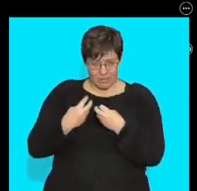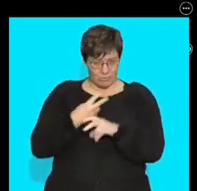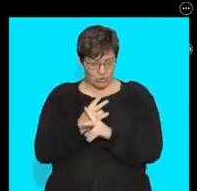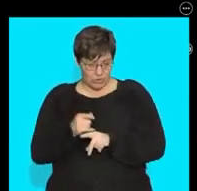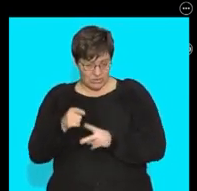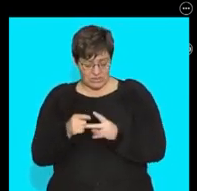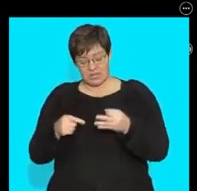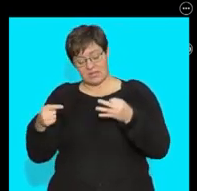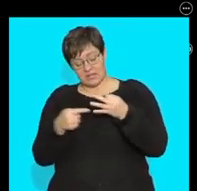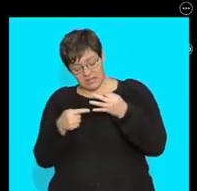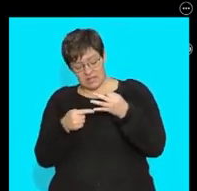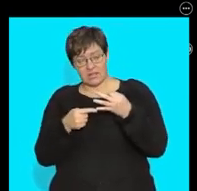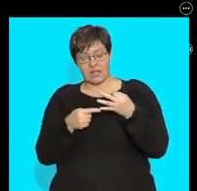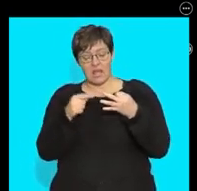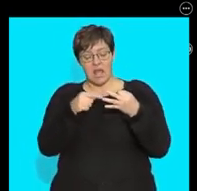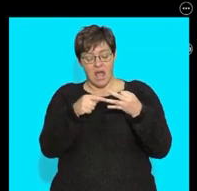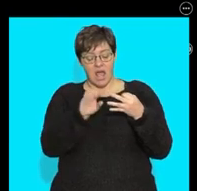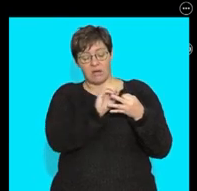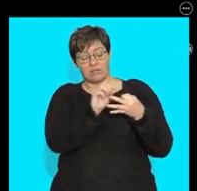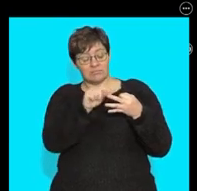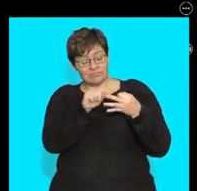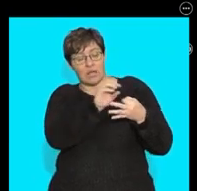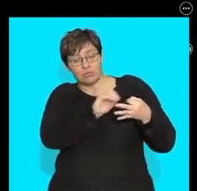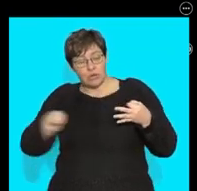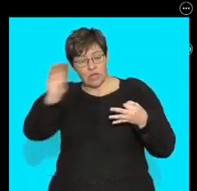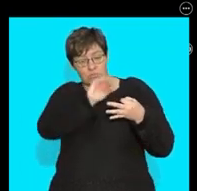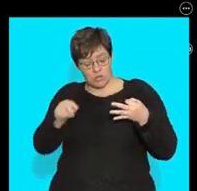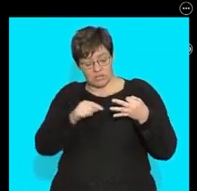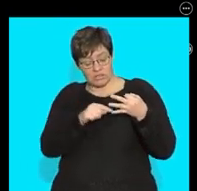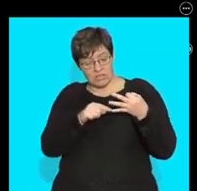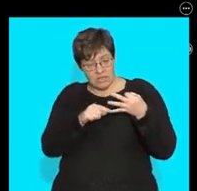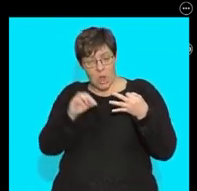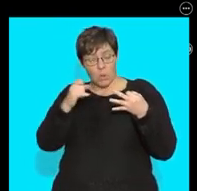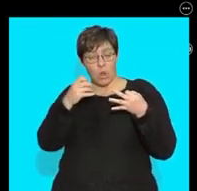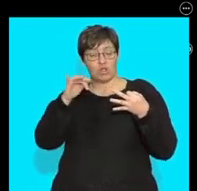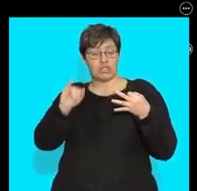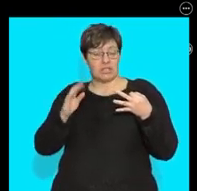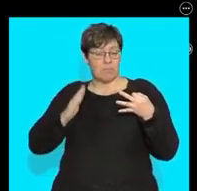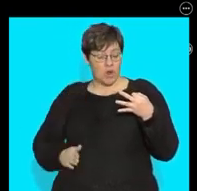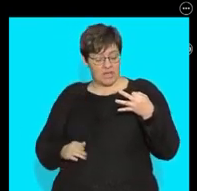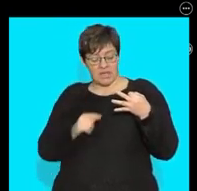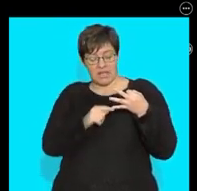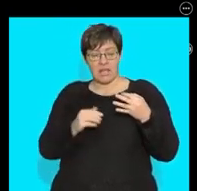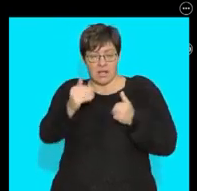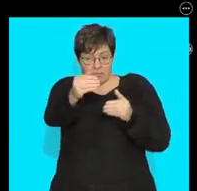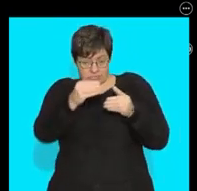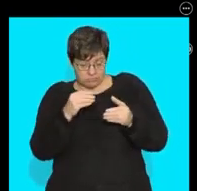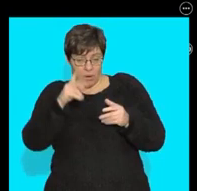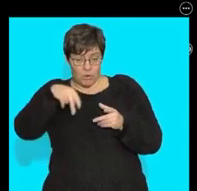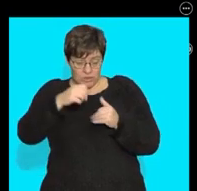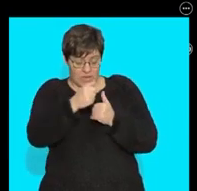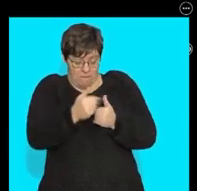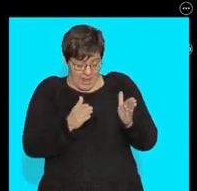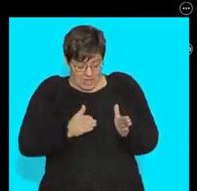protein, transports the protein. The Golgi body takes that protein, it packages, and